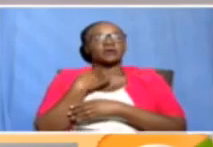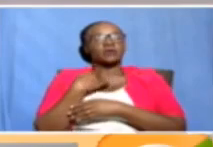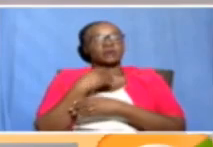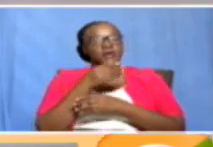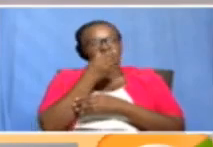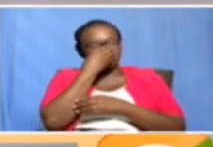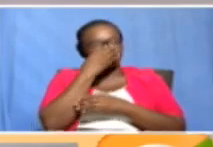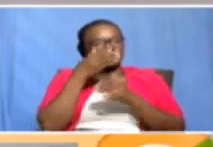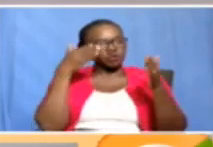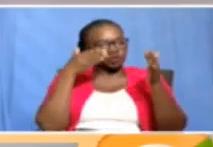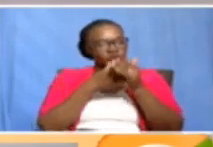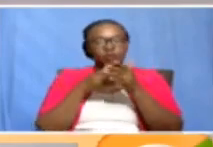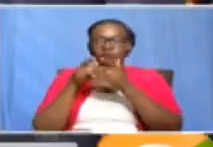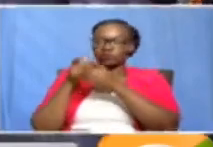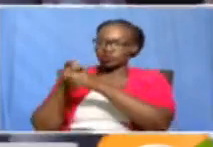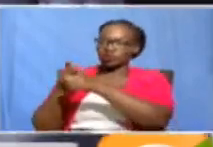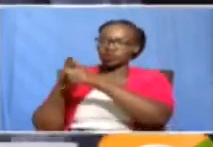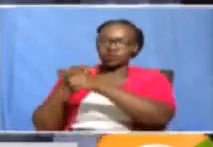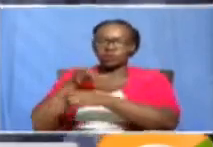Odinga.